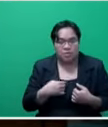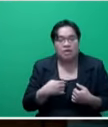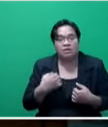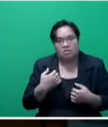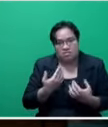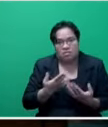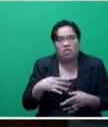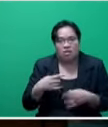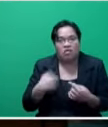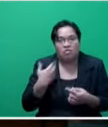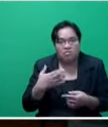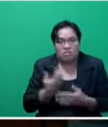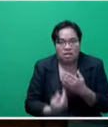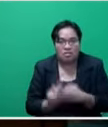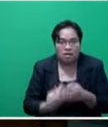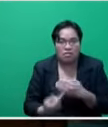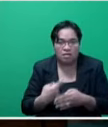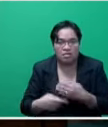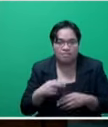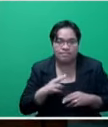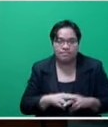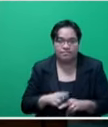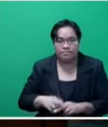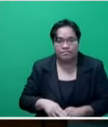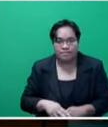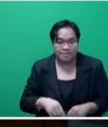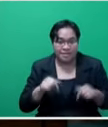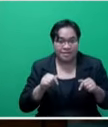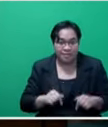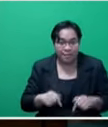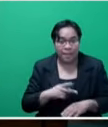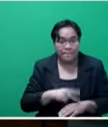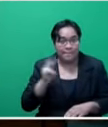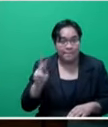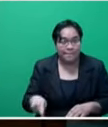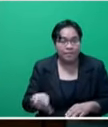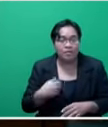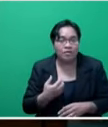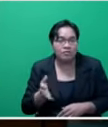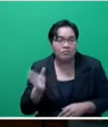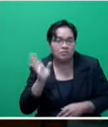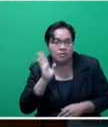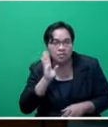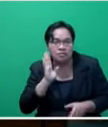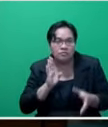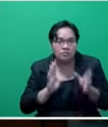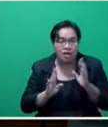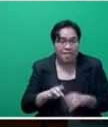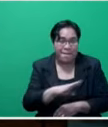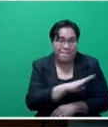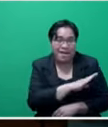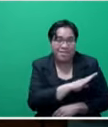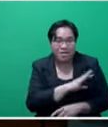to. Mr. Speaker, sir, this other House has heard how through good governance, the Bainimarama